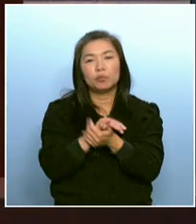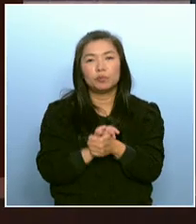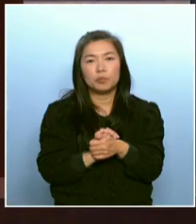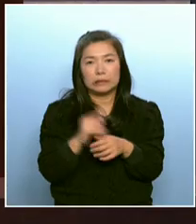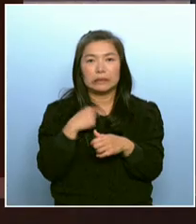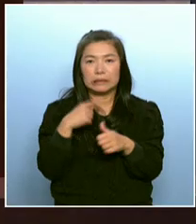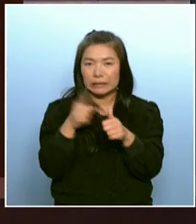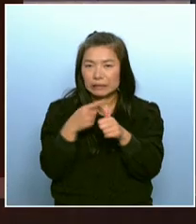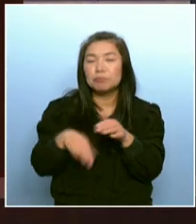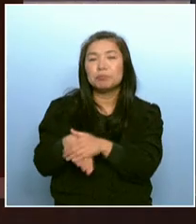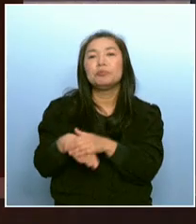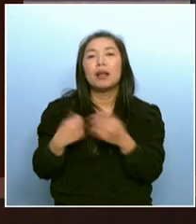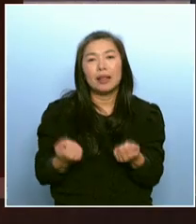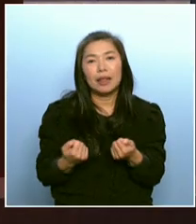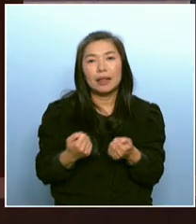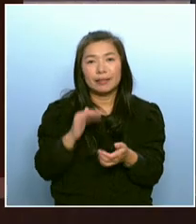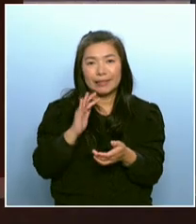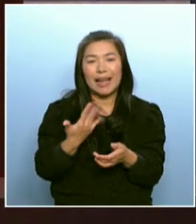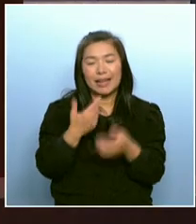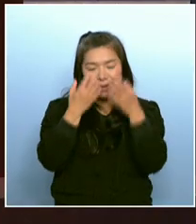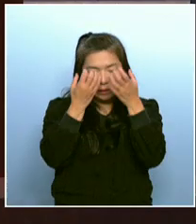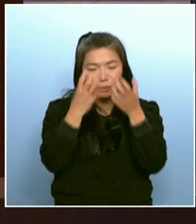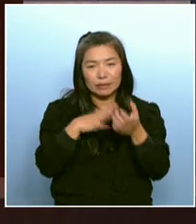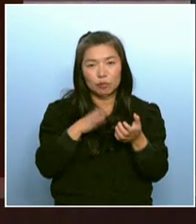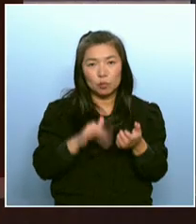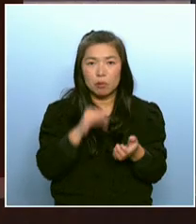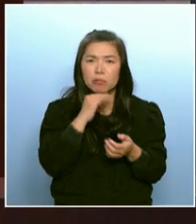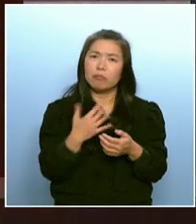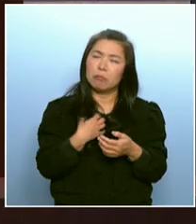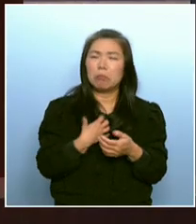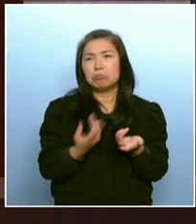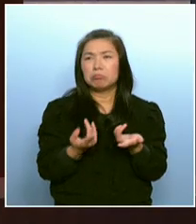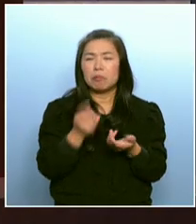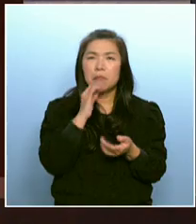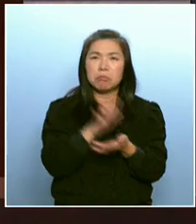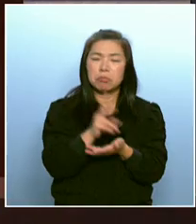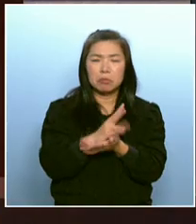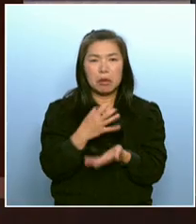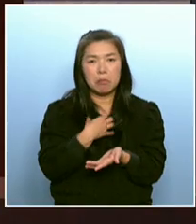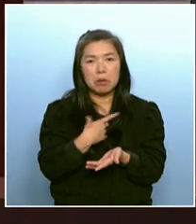their thoughts about the fitting out works. They want to come up with a thematic design.